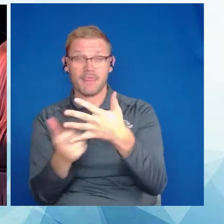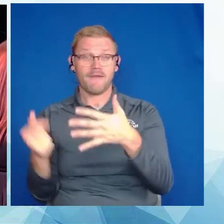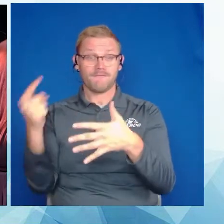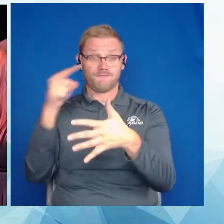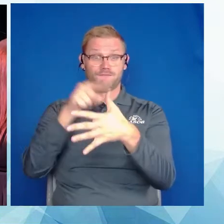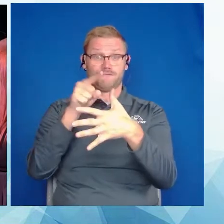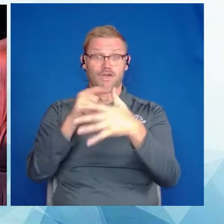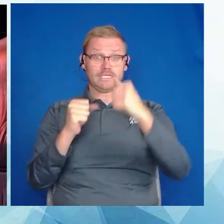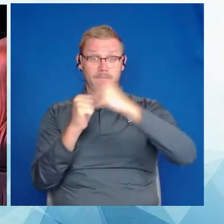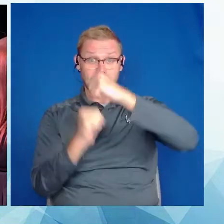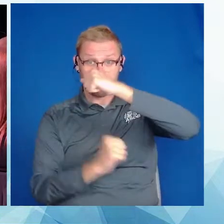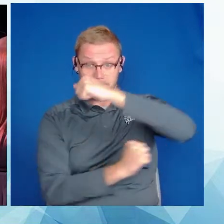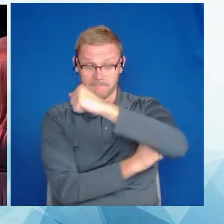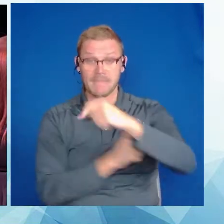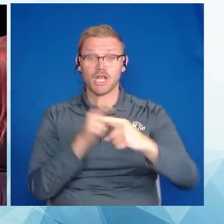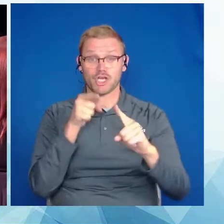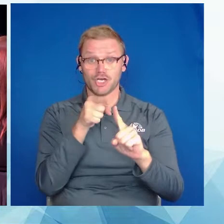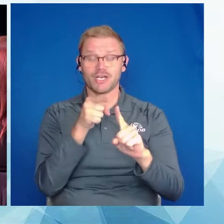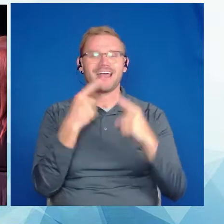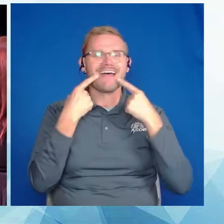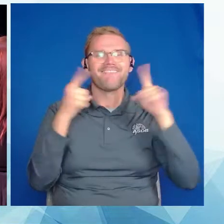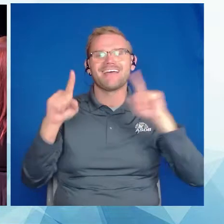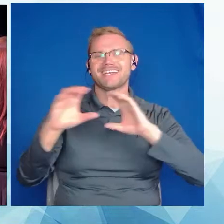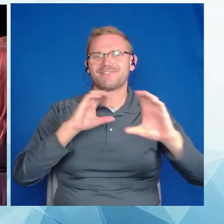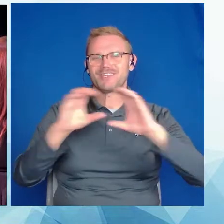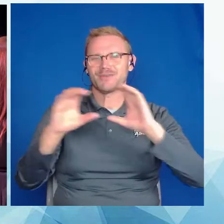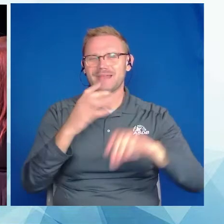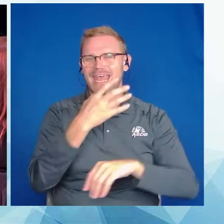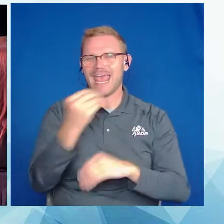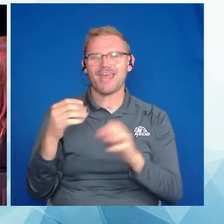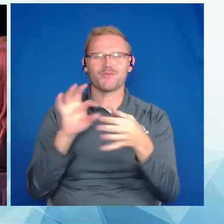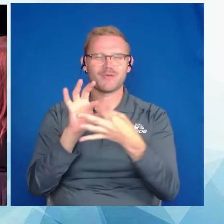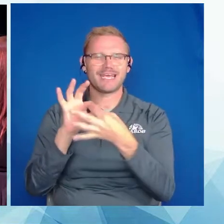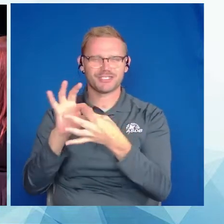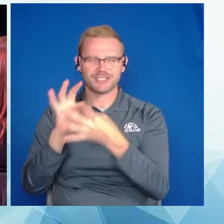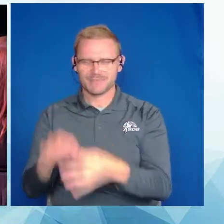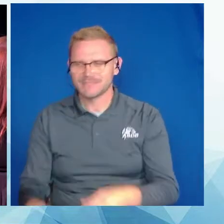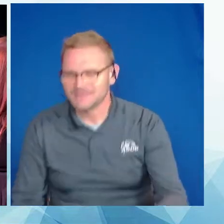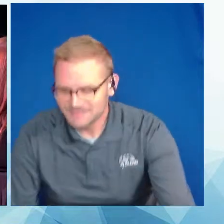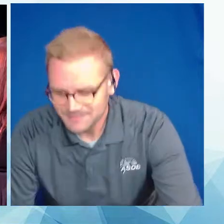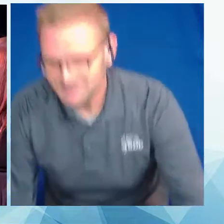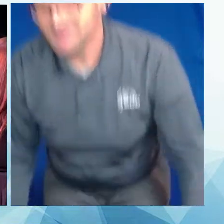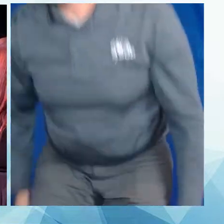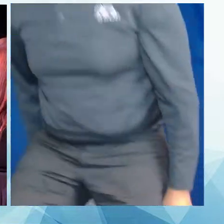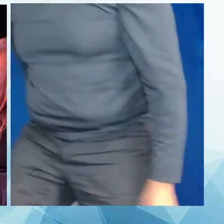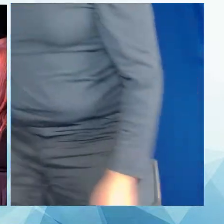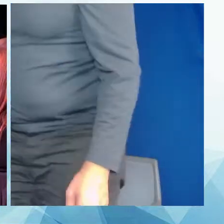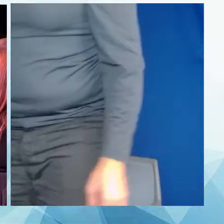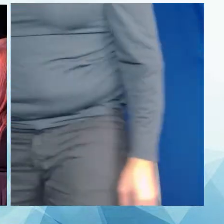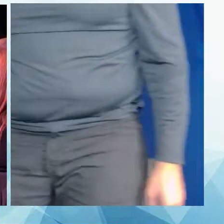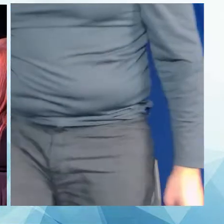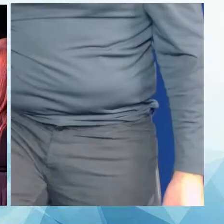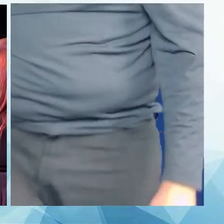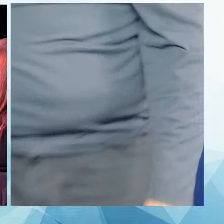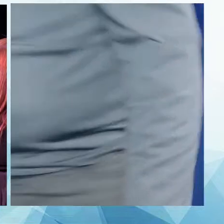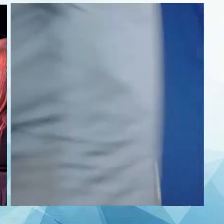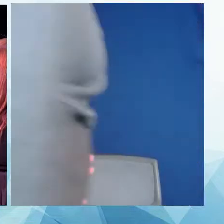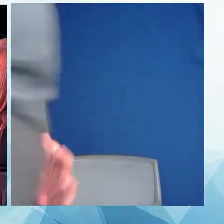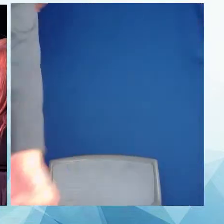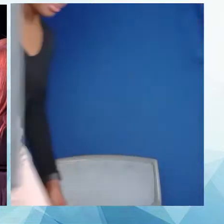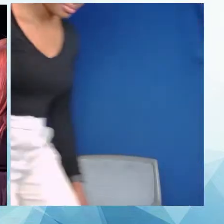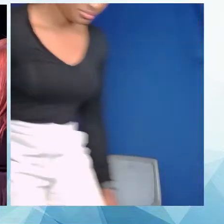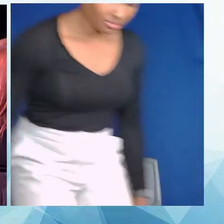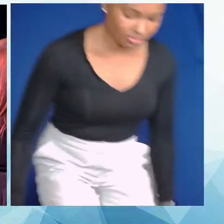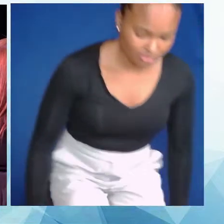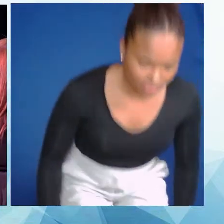pillar is effective communication and relationships. With those two together, we have